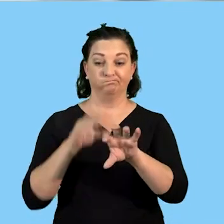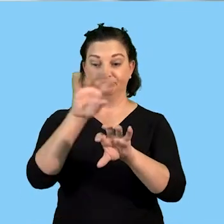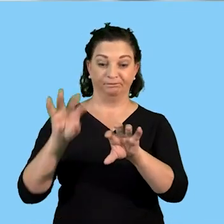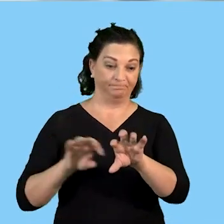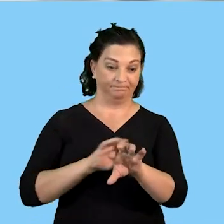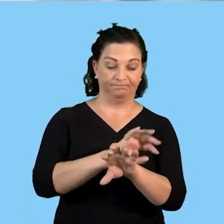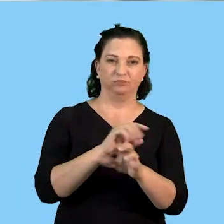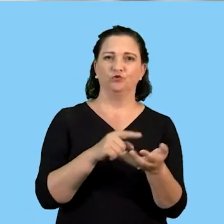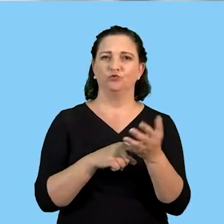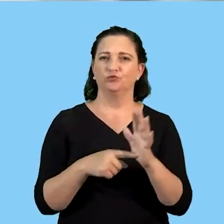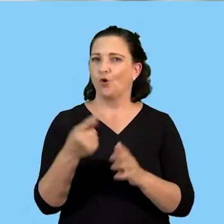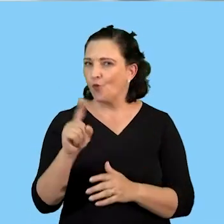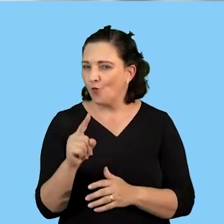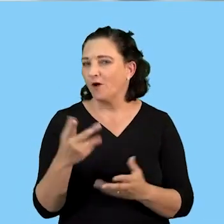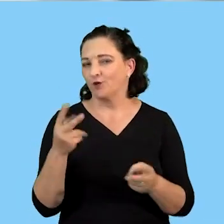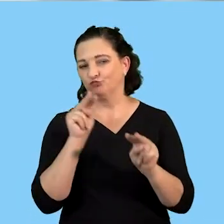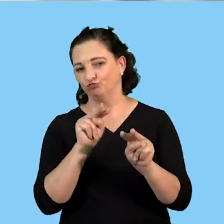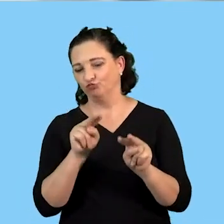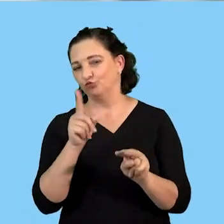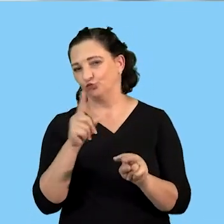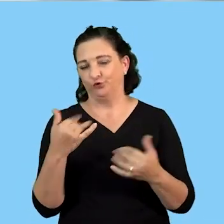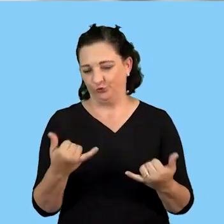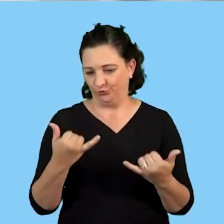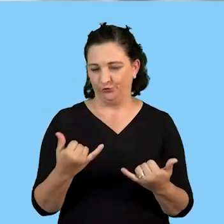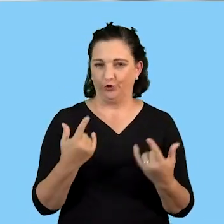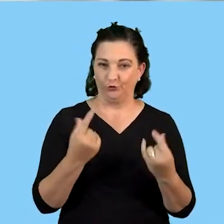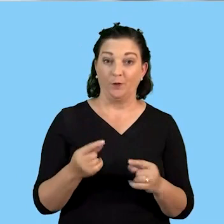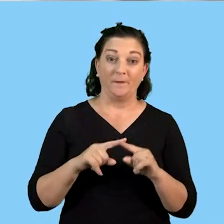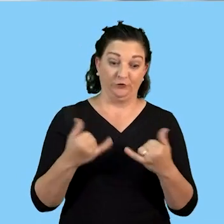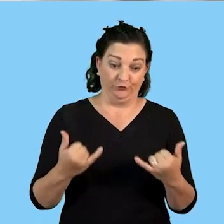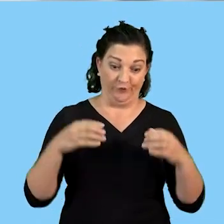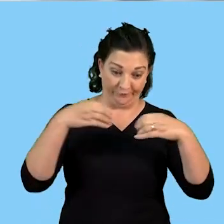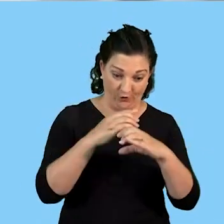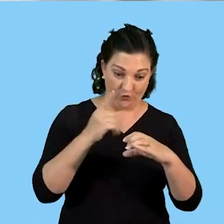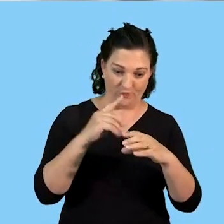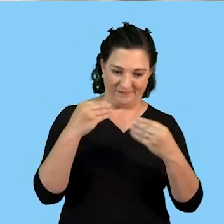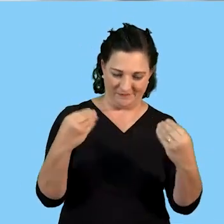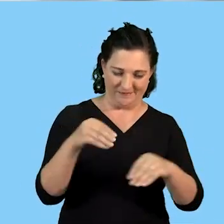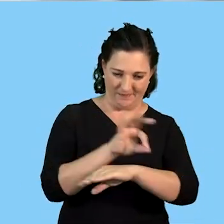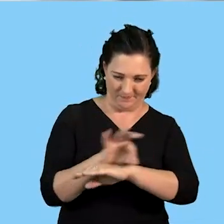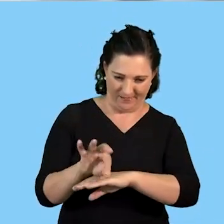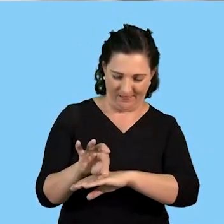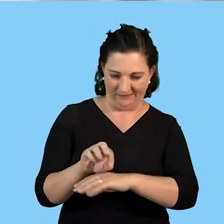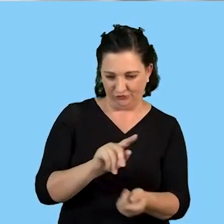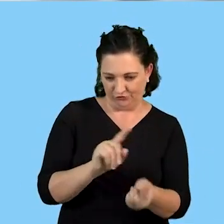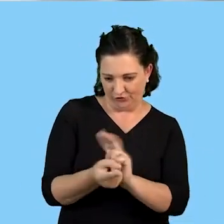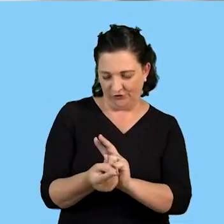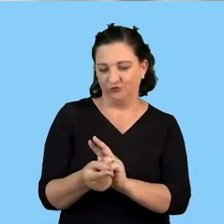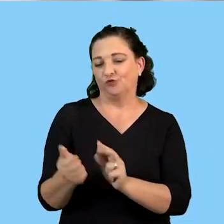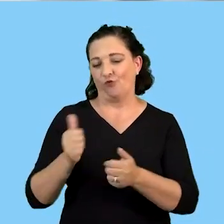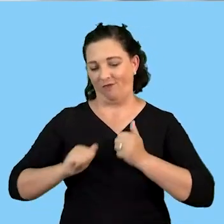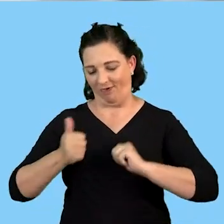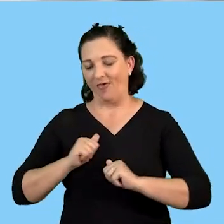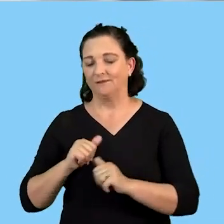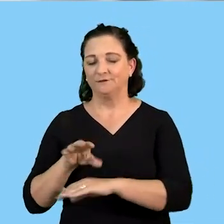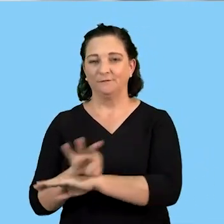to do with the overview of today's lesson, which is transformation of a business plan into an action